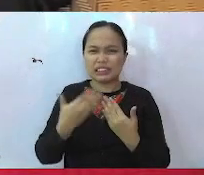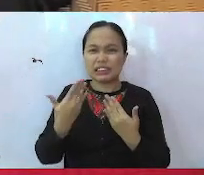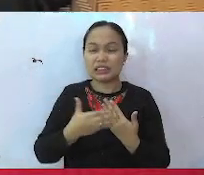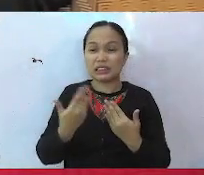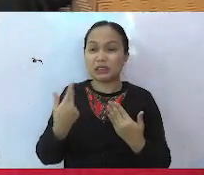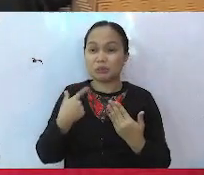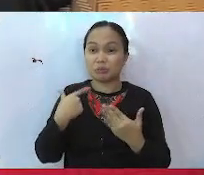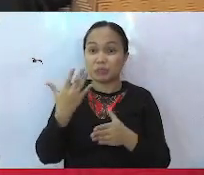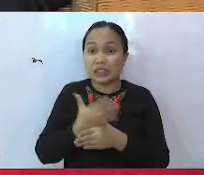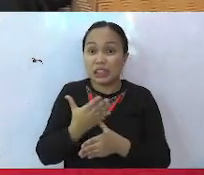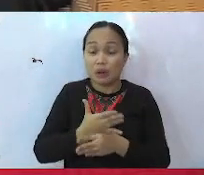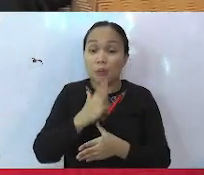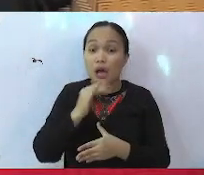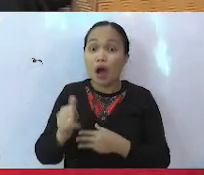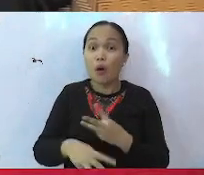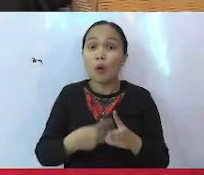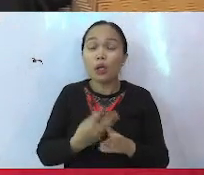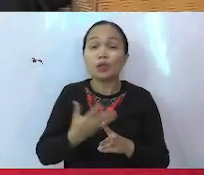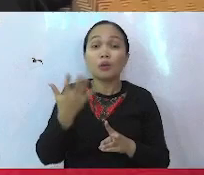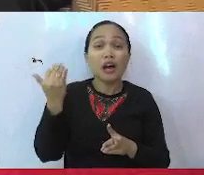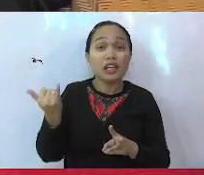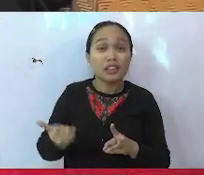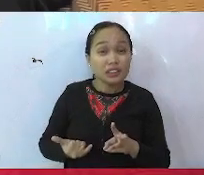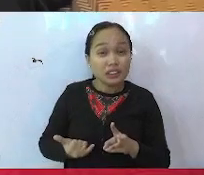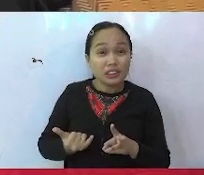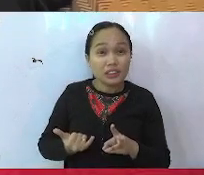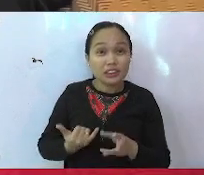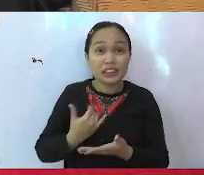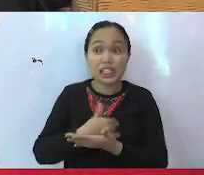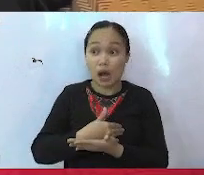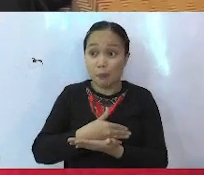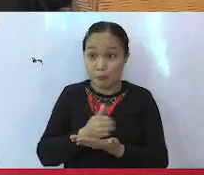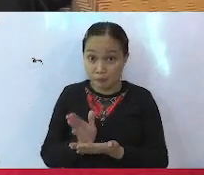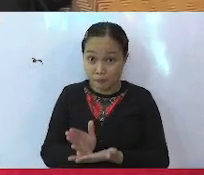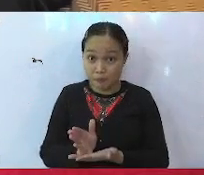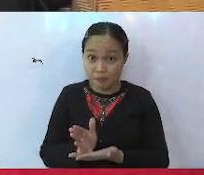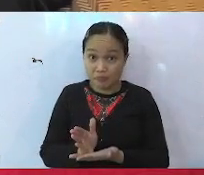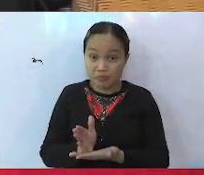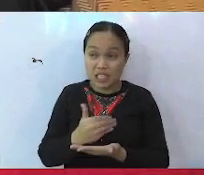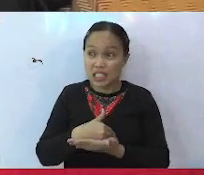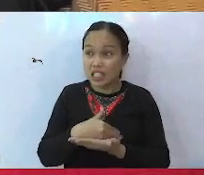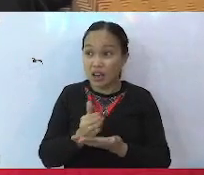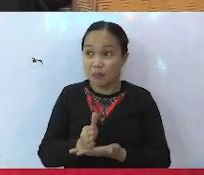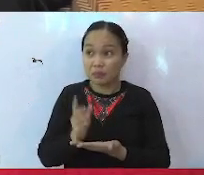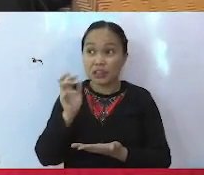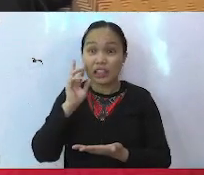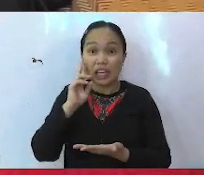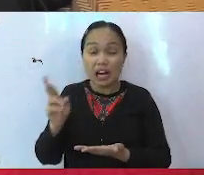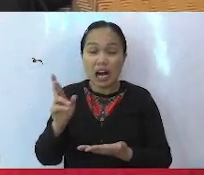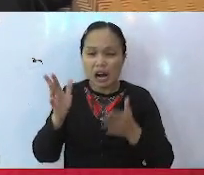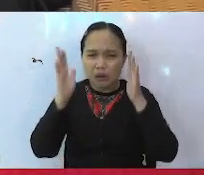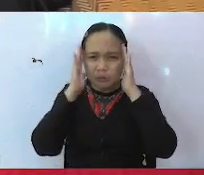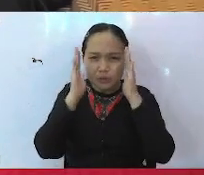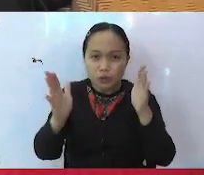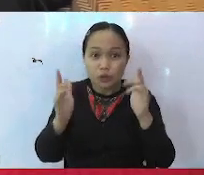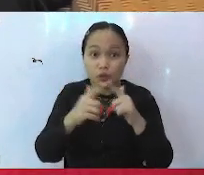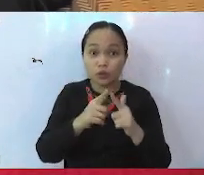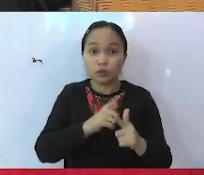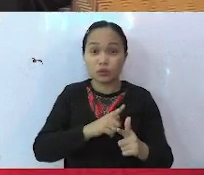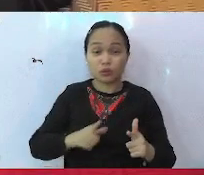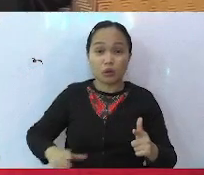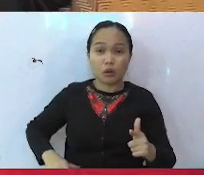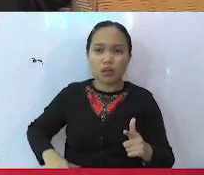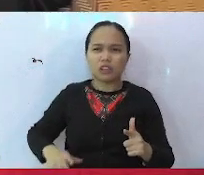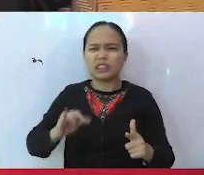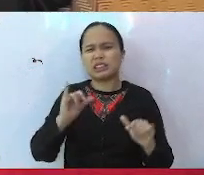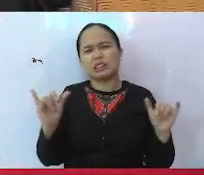world, because some of them, you know, their attention to God's word, their attention to the Lord, it wears off.